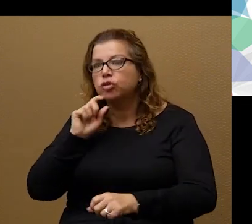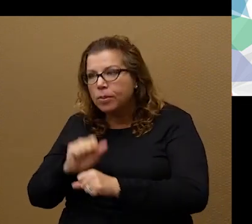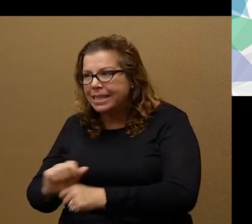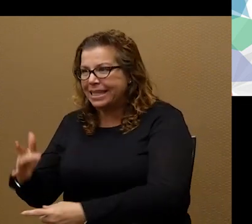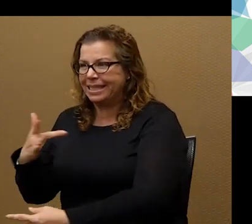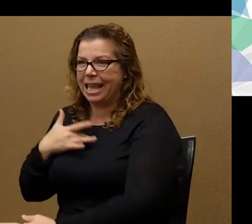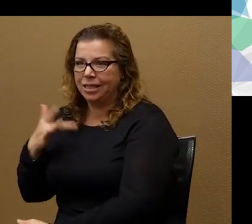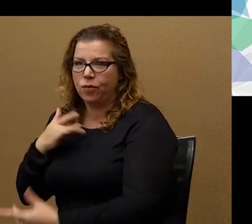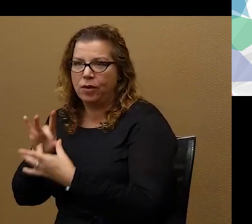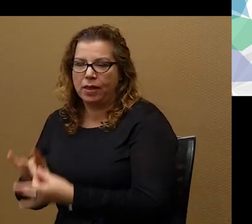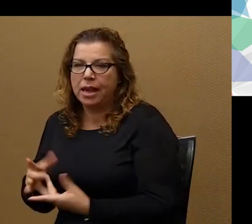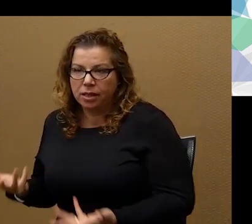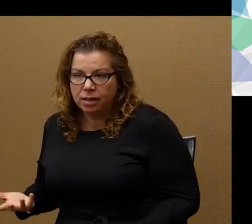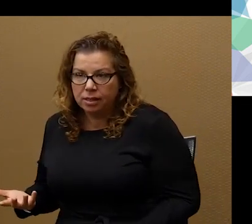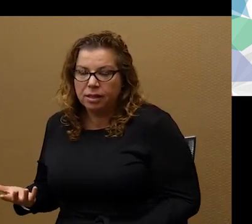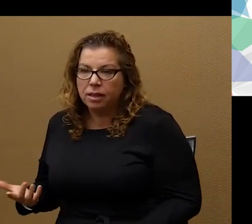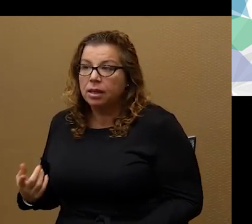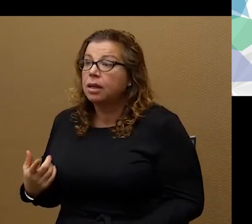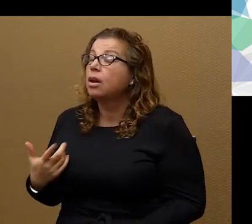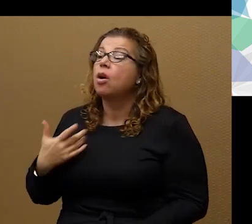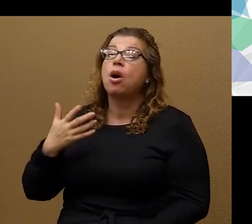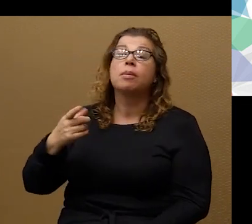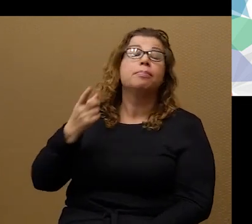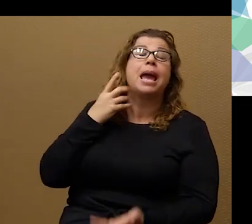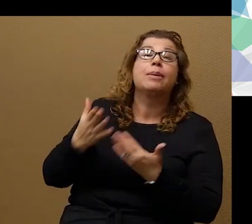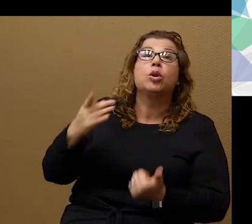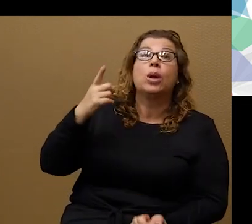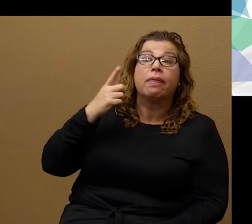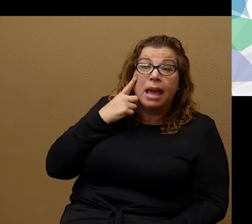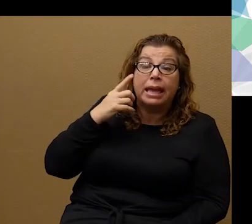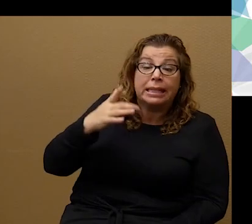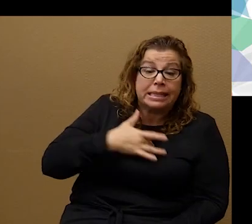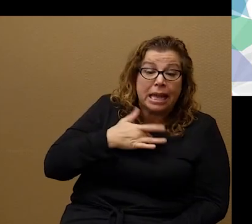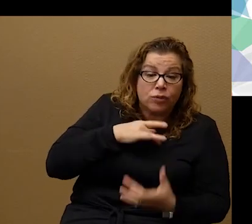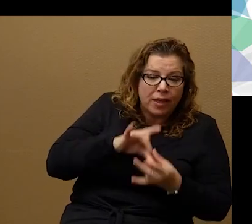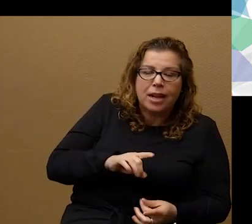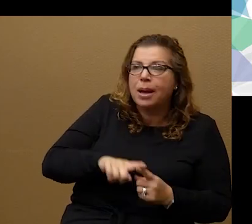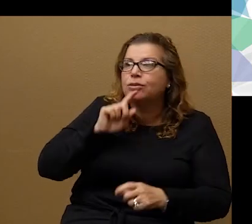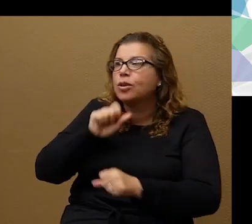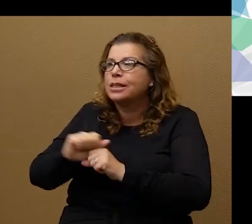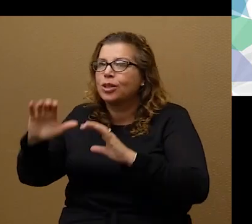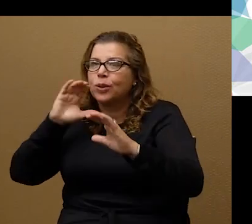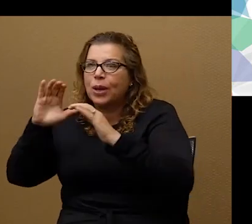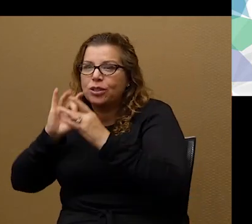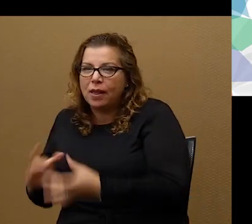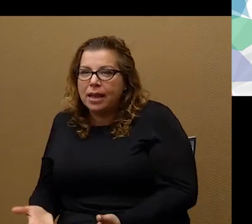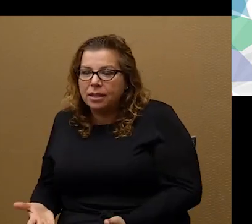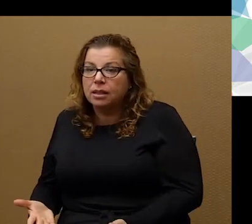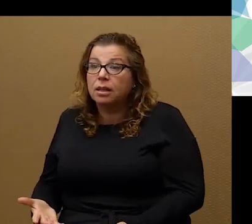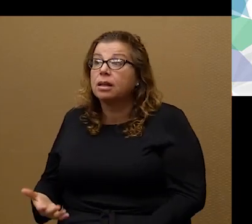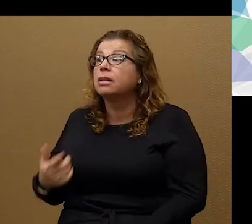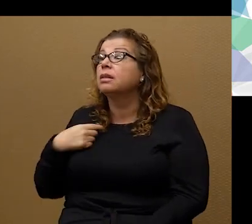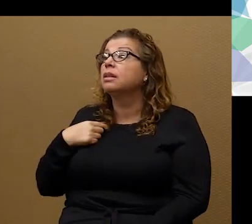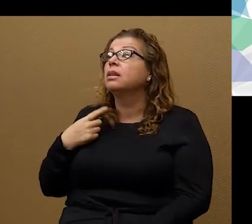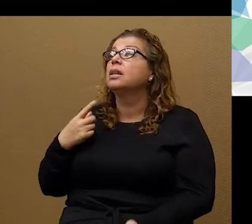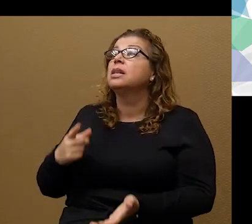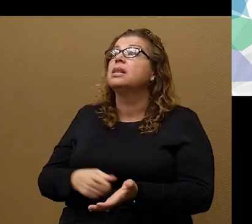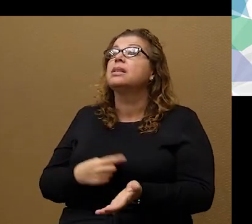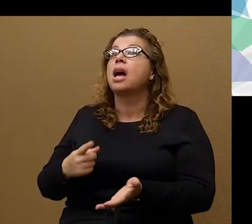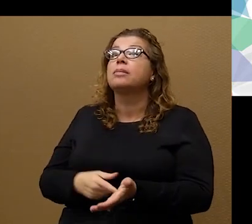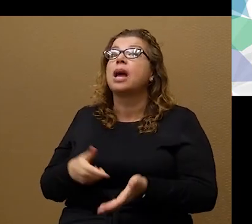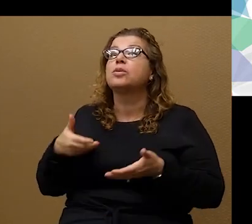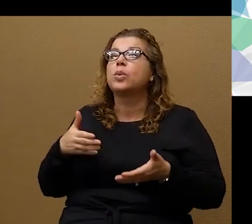sensory related, but it's actually something communication related. We allow too much downtime because this